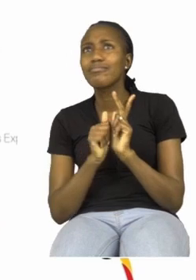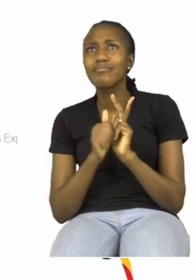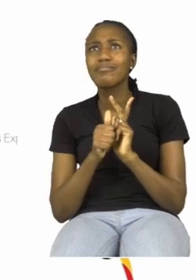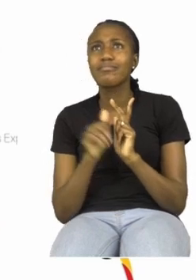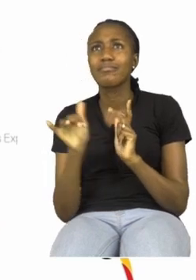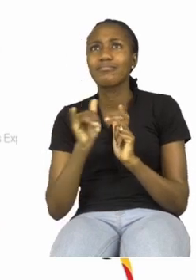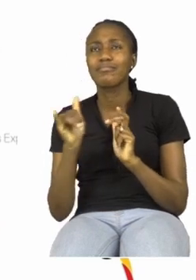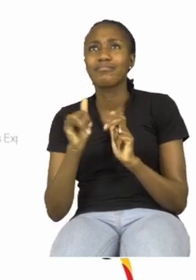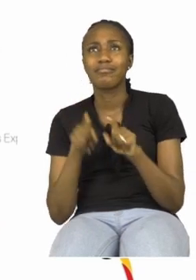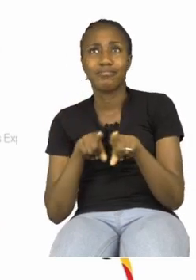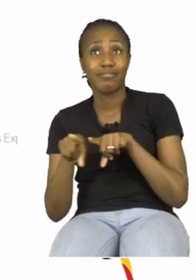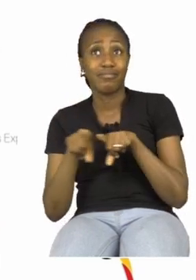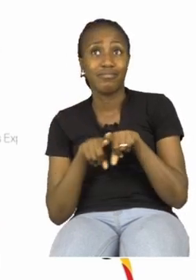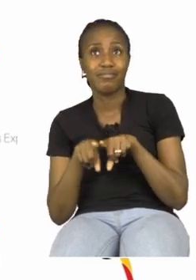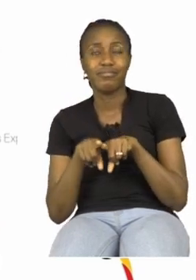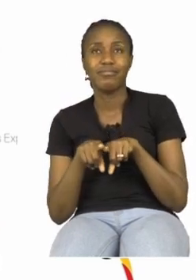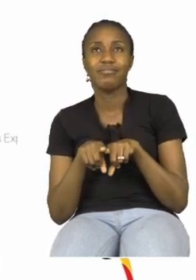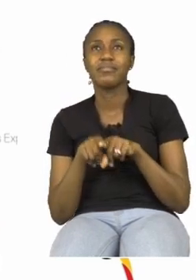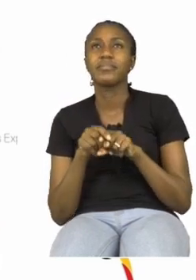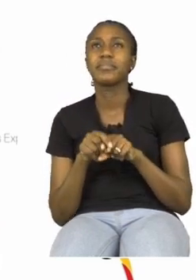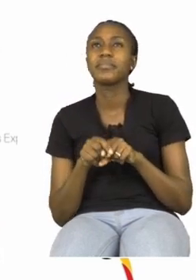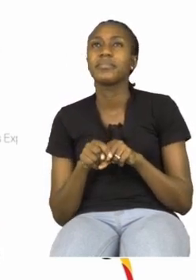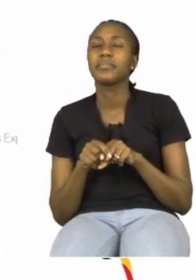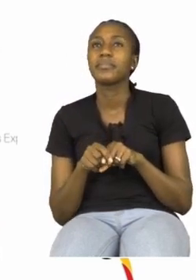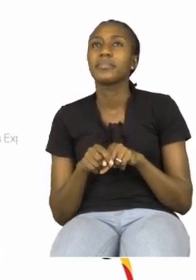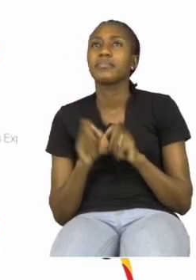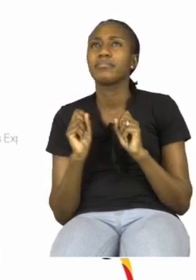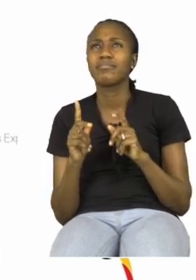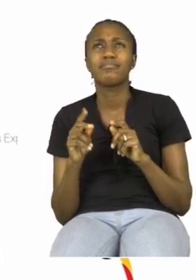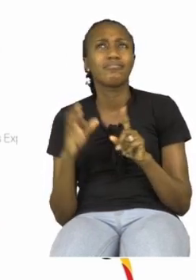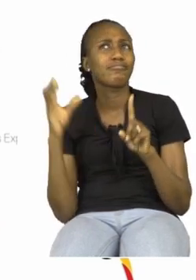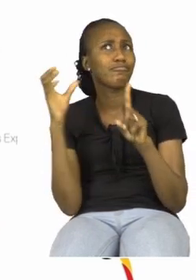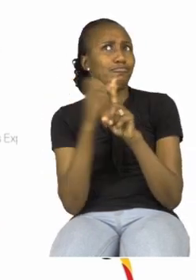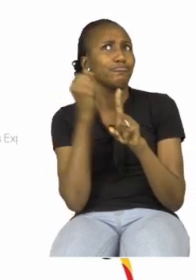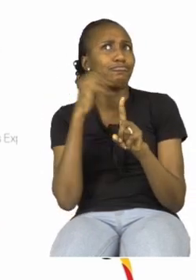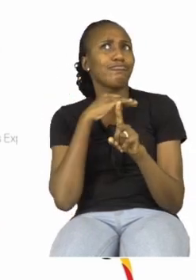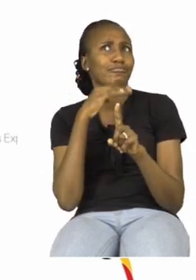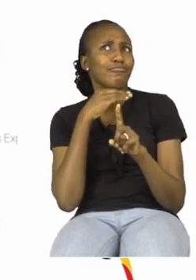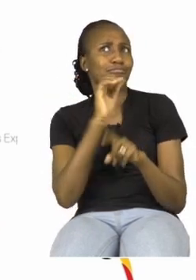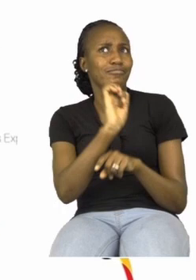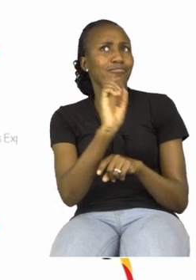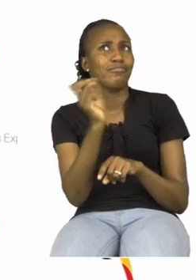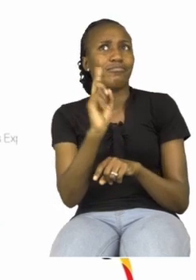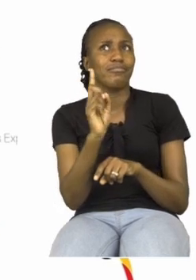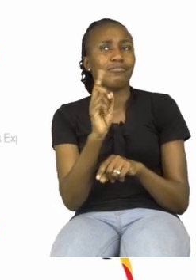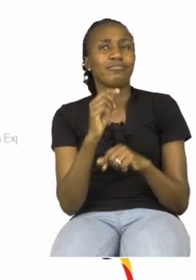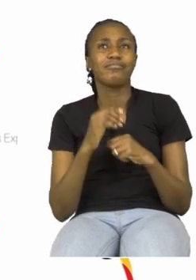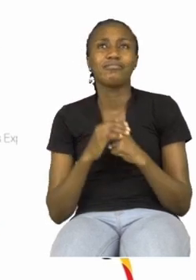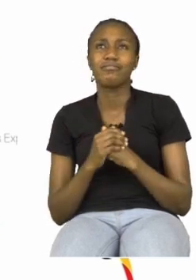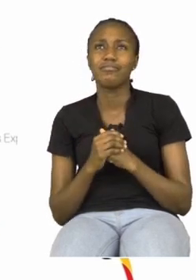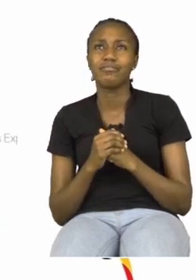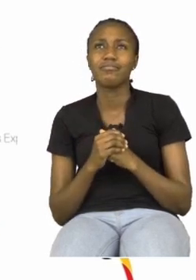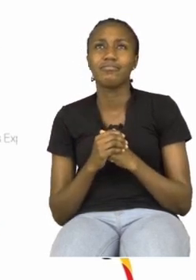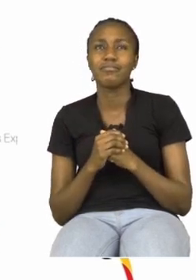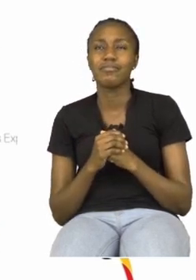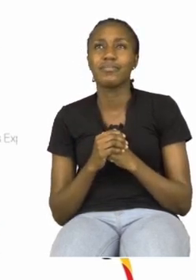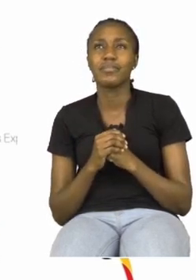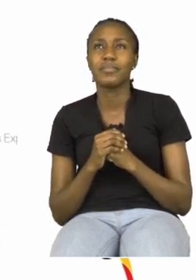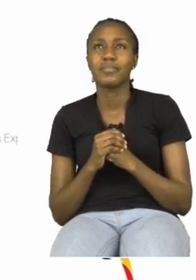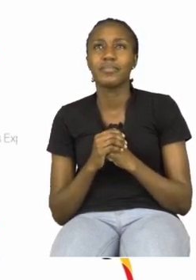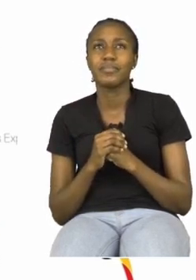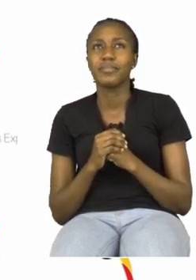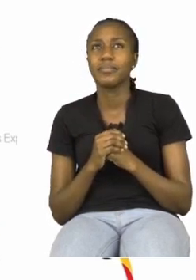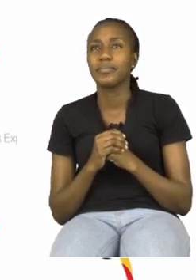right. Now coming back to maybe just some of your success stories so far that you can highlight, what would that